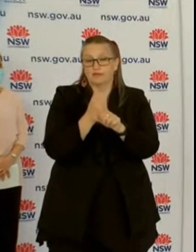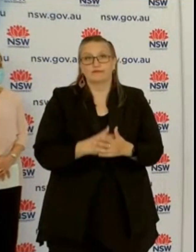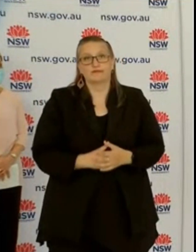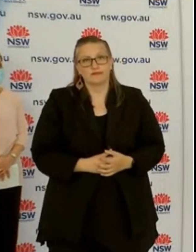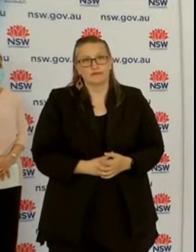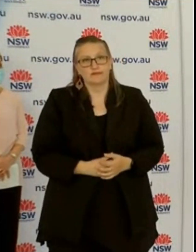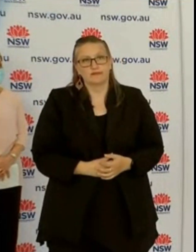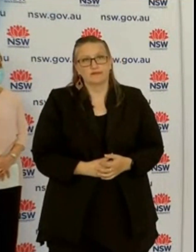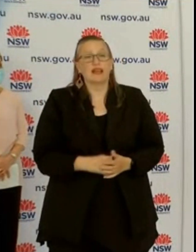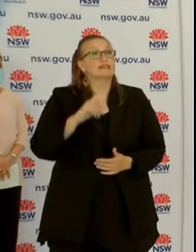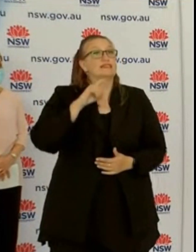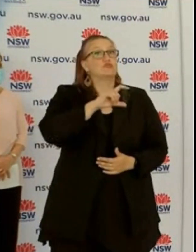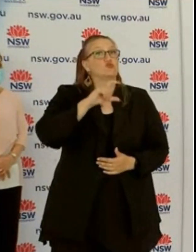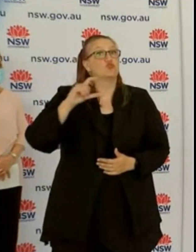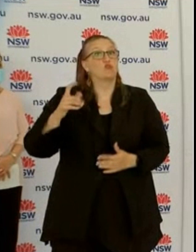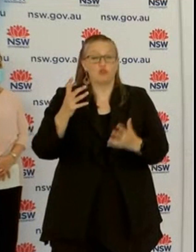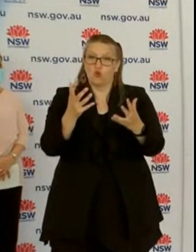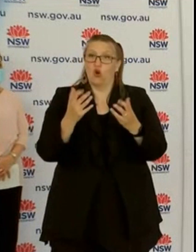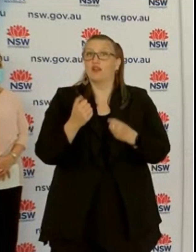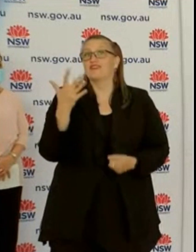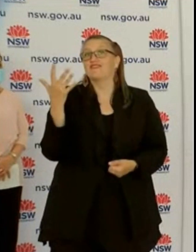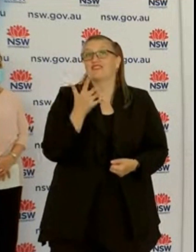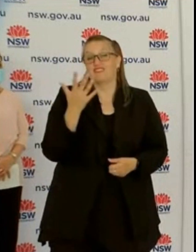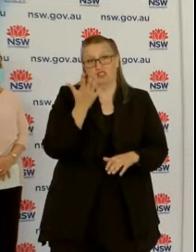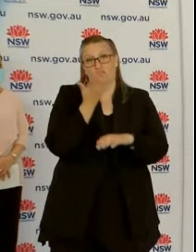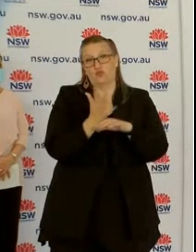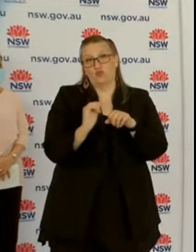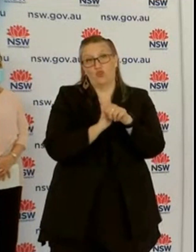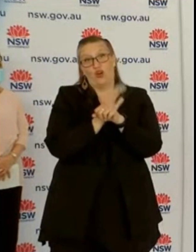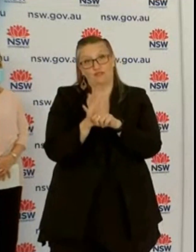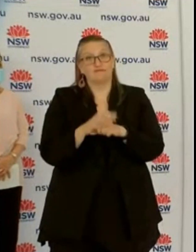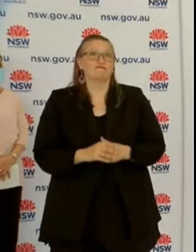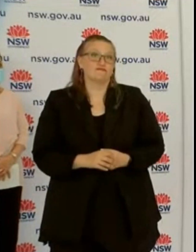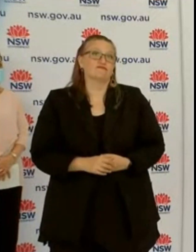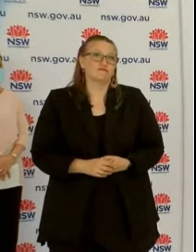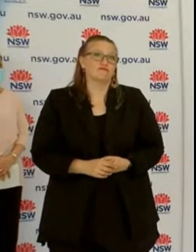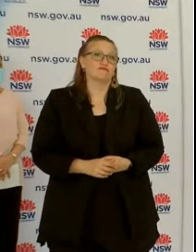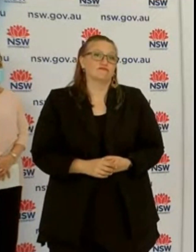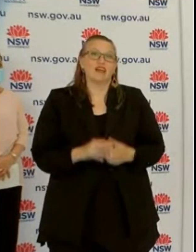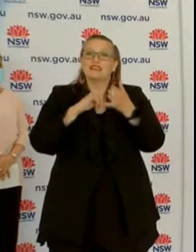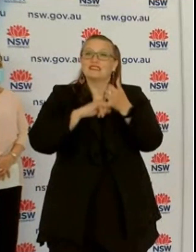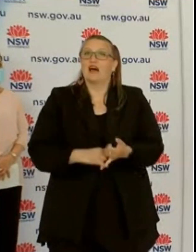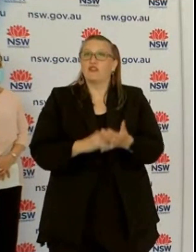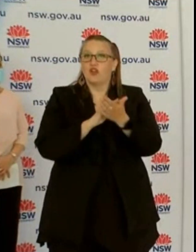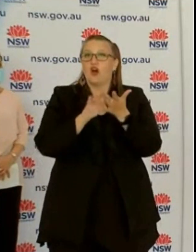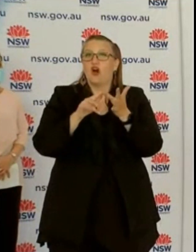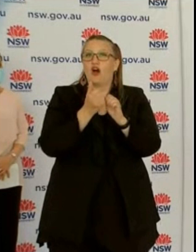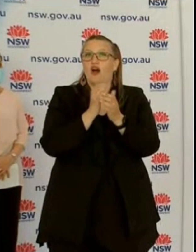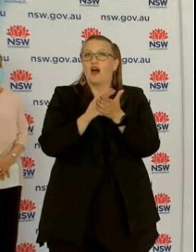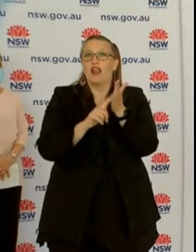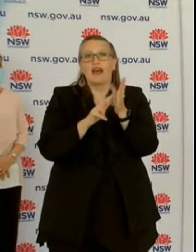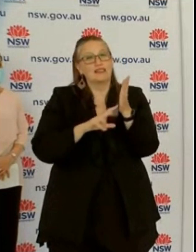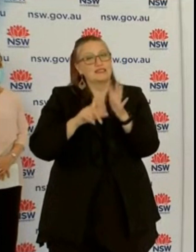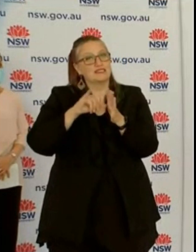government area. Also on the Central Coast, 15 new cases on the Central Coast to 8 p.m. last night. Southern Highlands, we saw 5